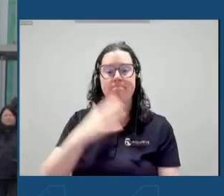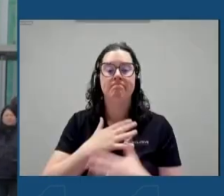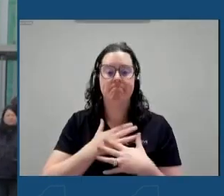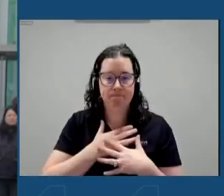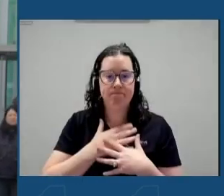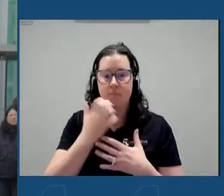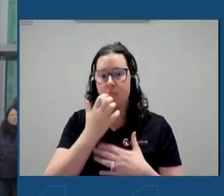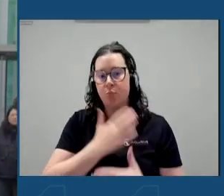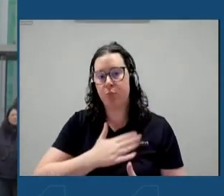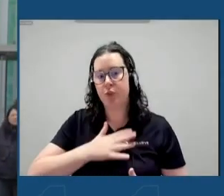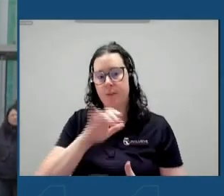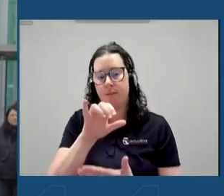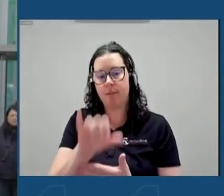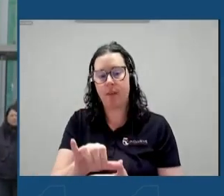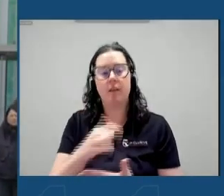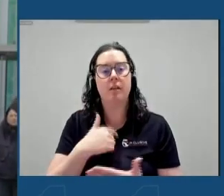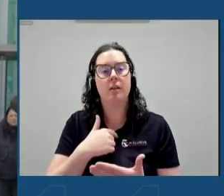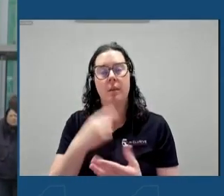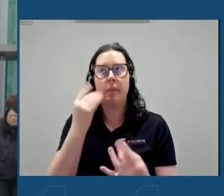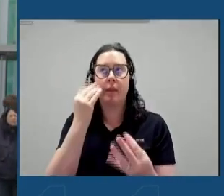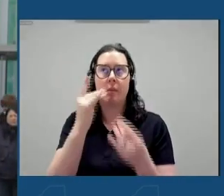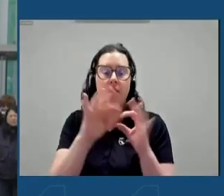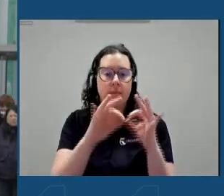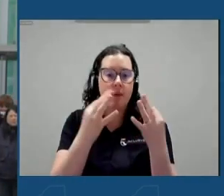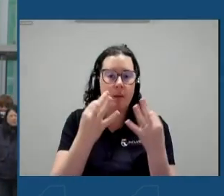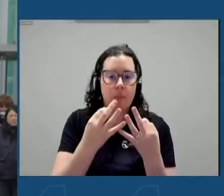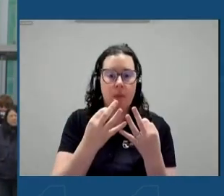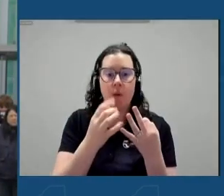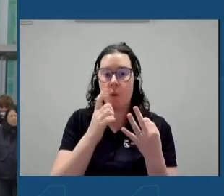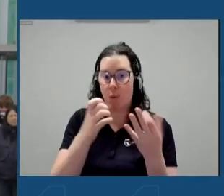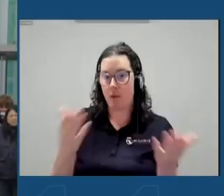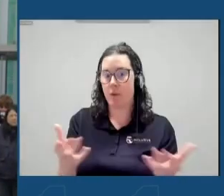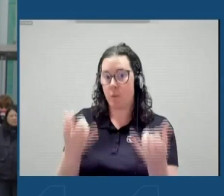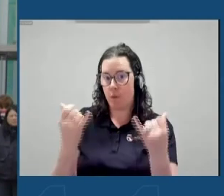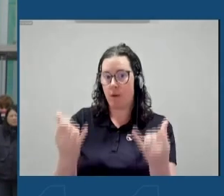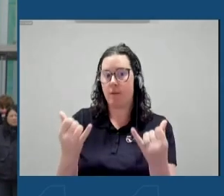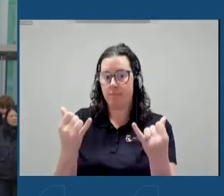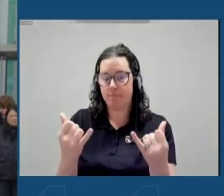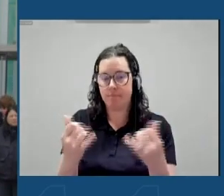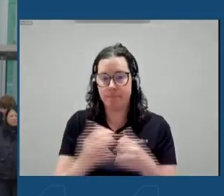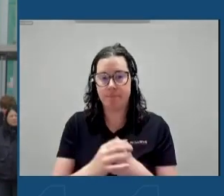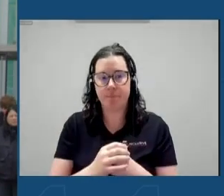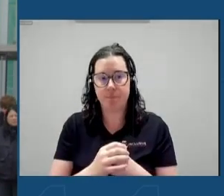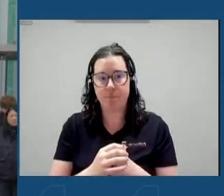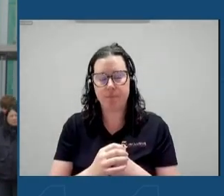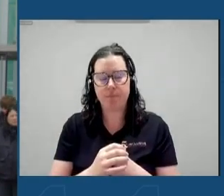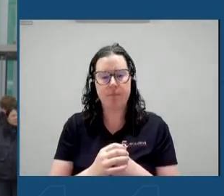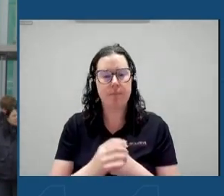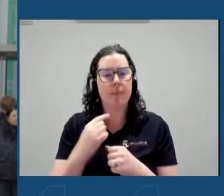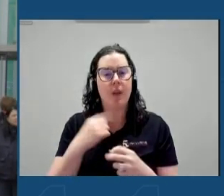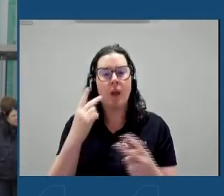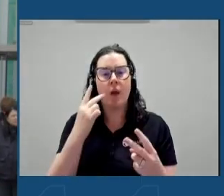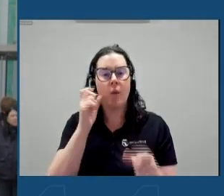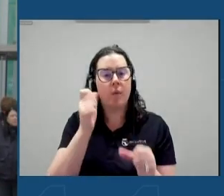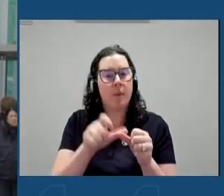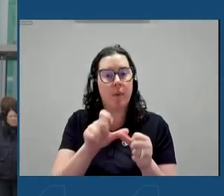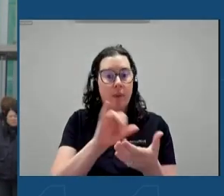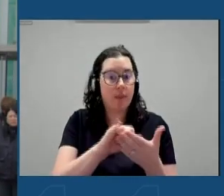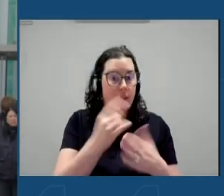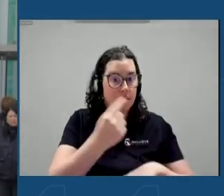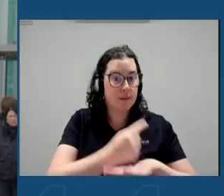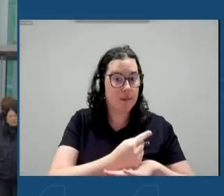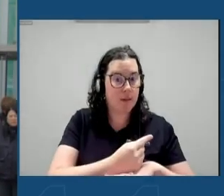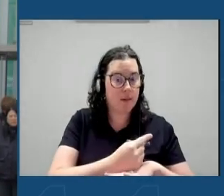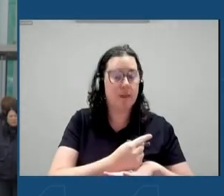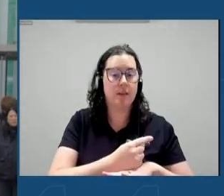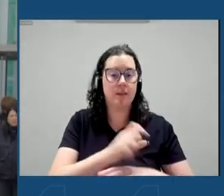As I think about the family members who are here, I remember not only that day as a member